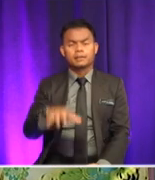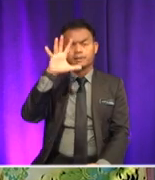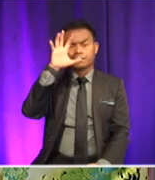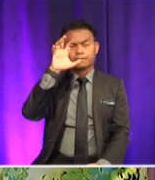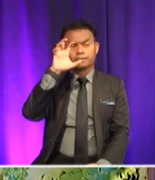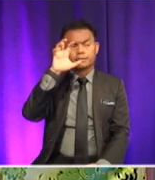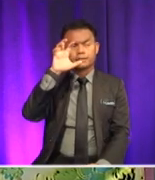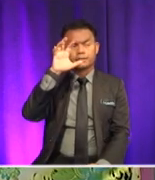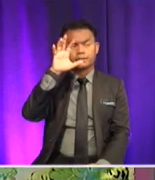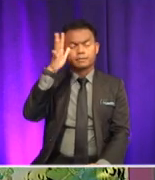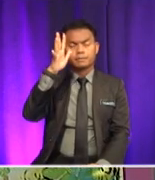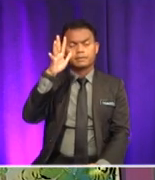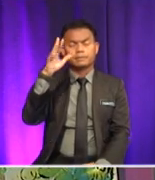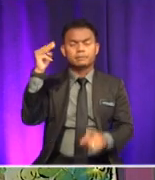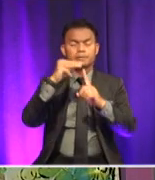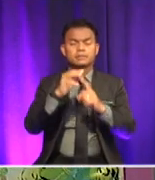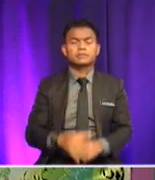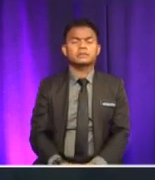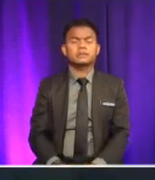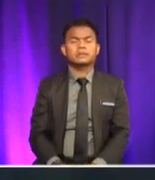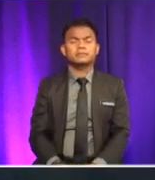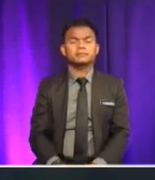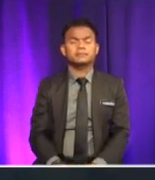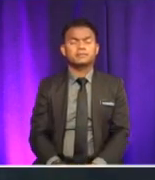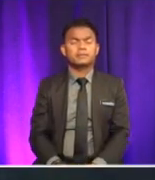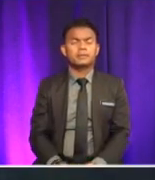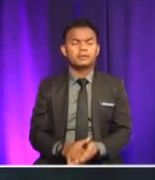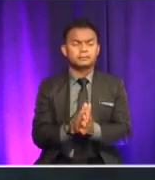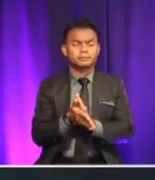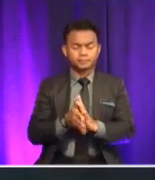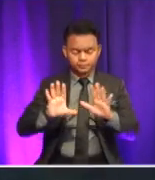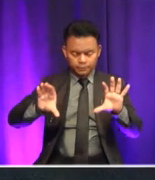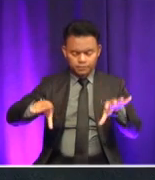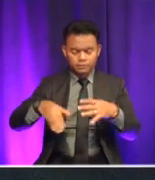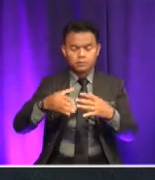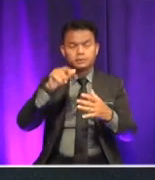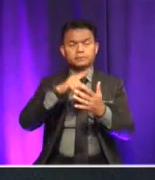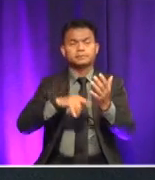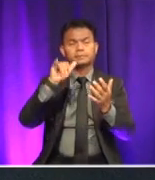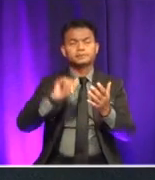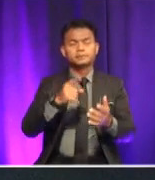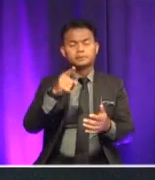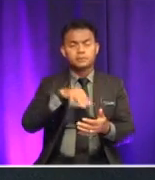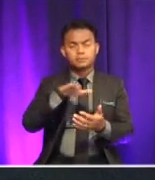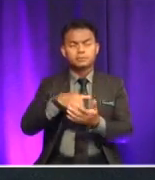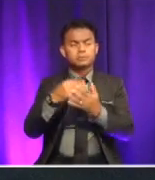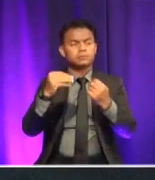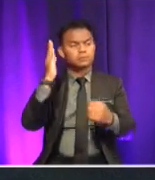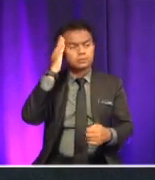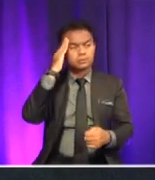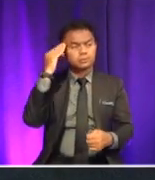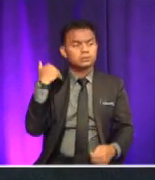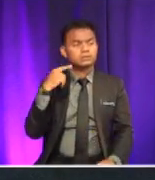marks. Big weightage of marks. So what do you need to do, students? Do not forget, these